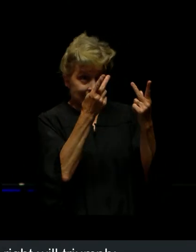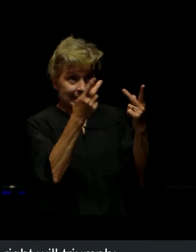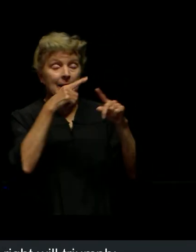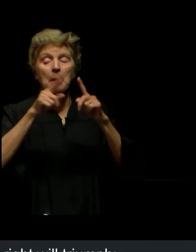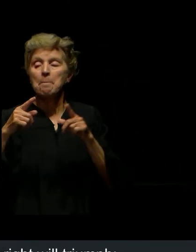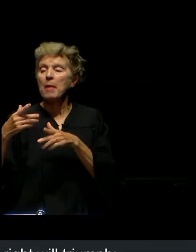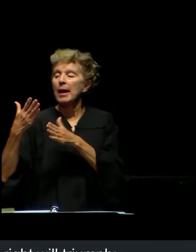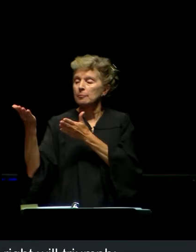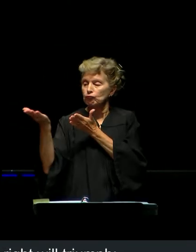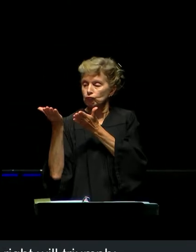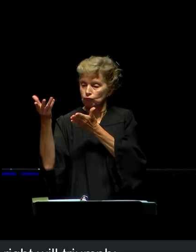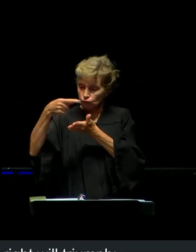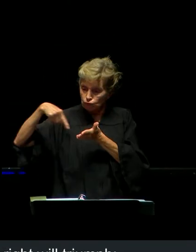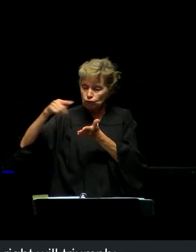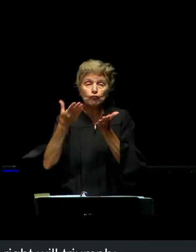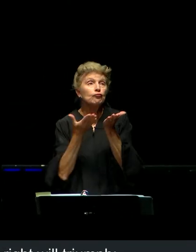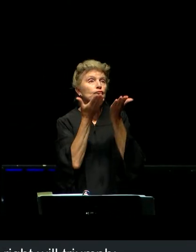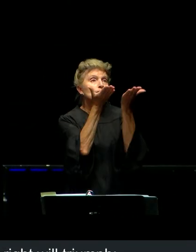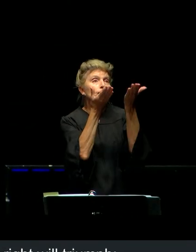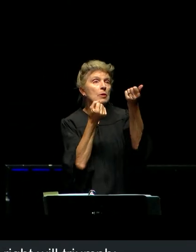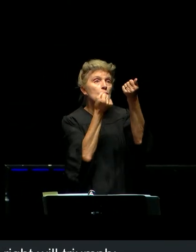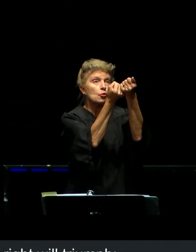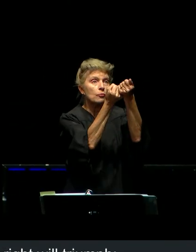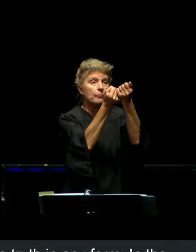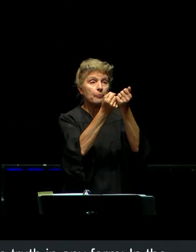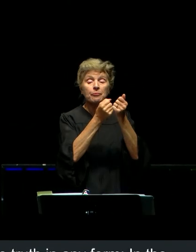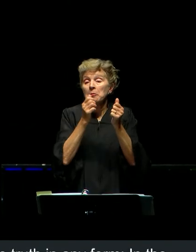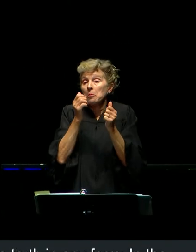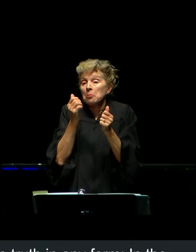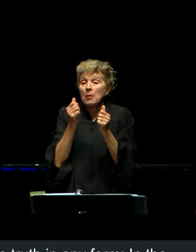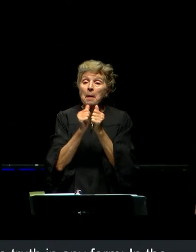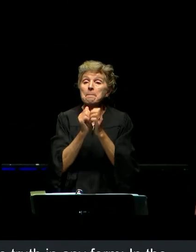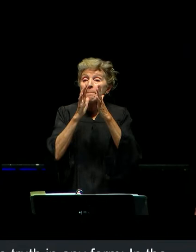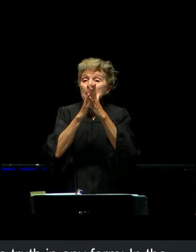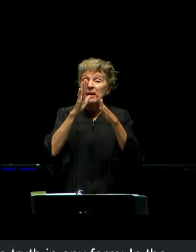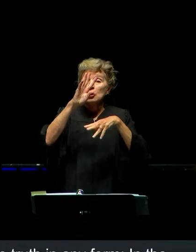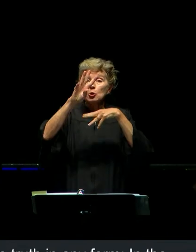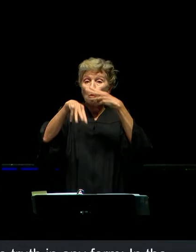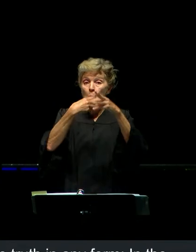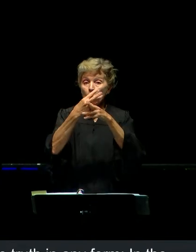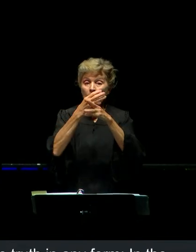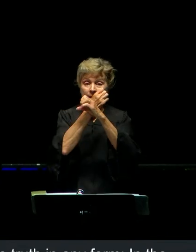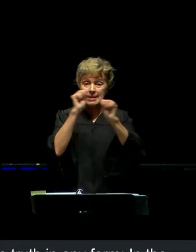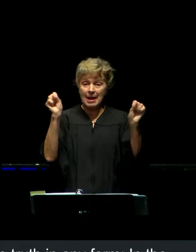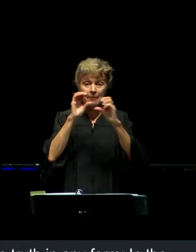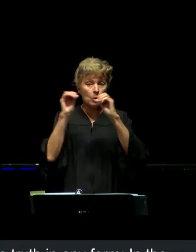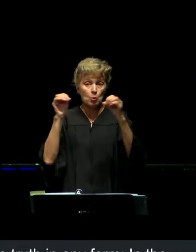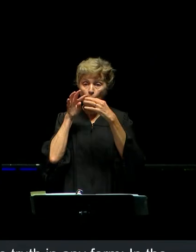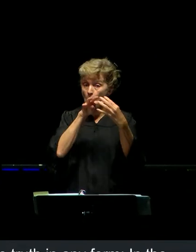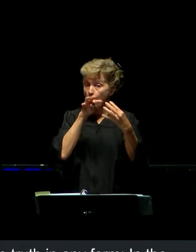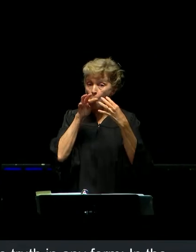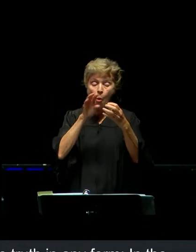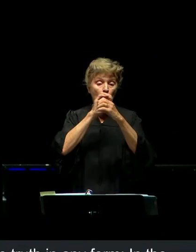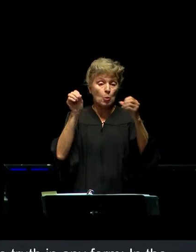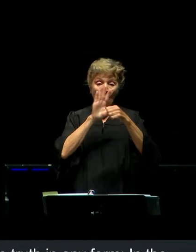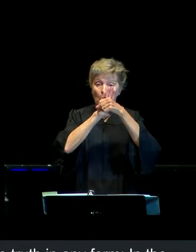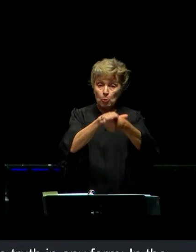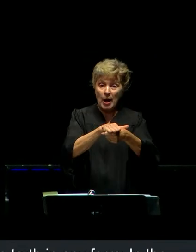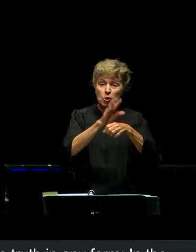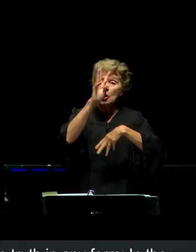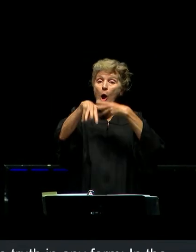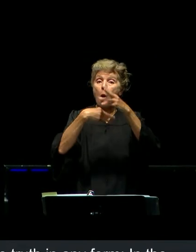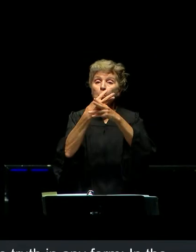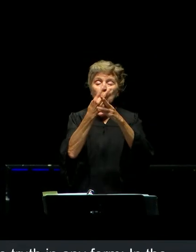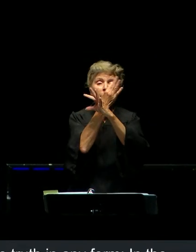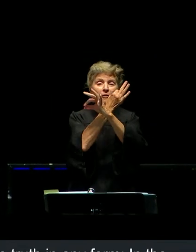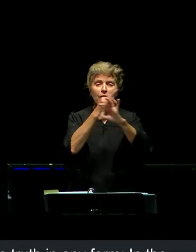and serve. Let us build a world safe from war and oppression, free and